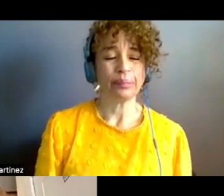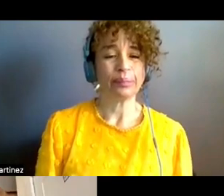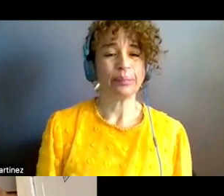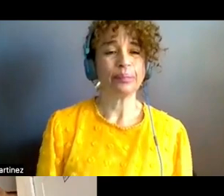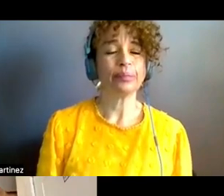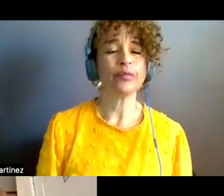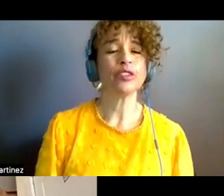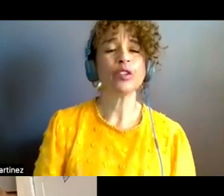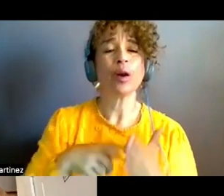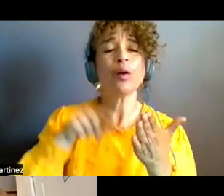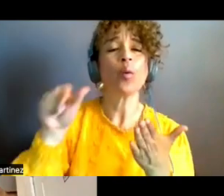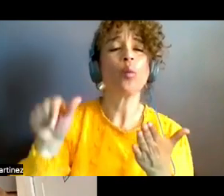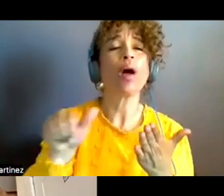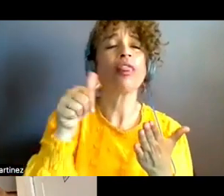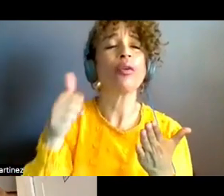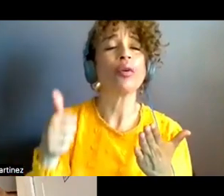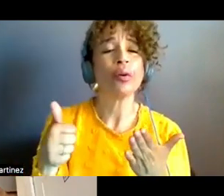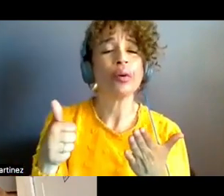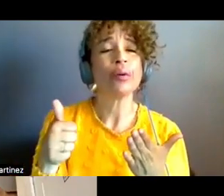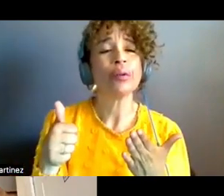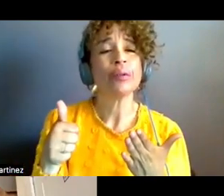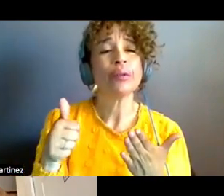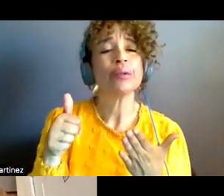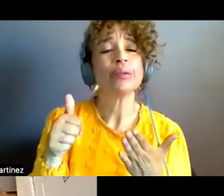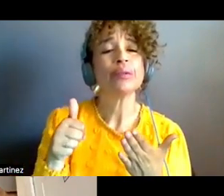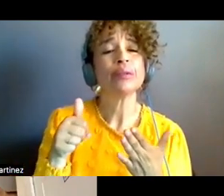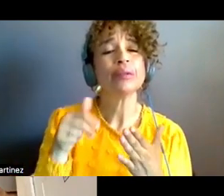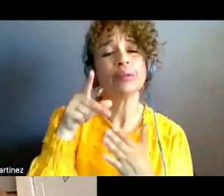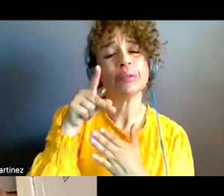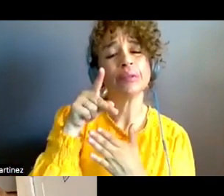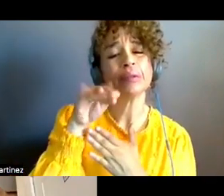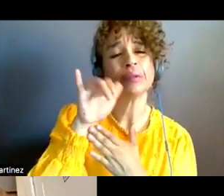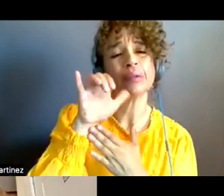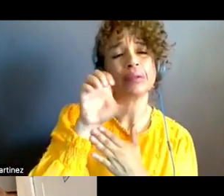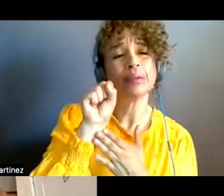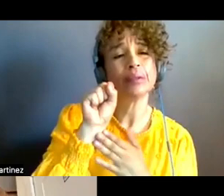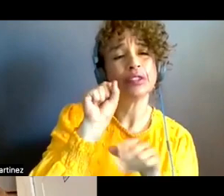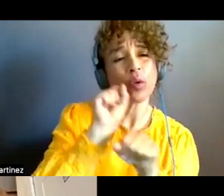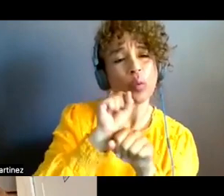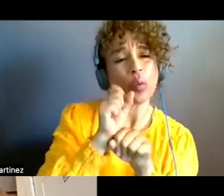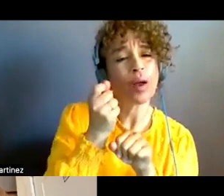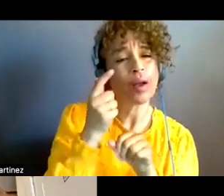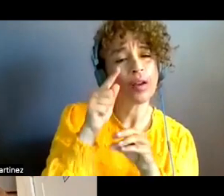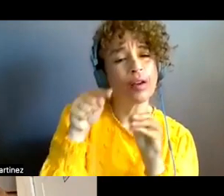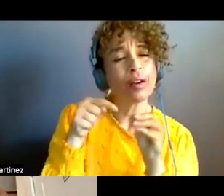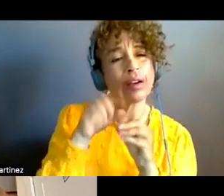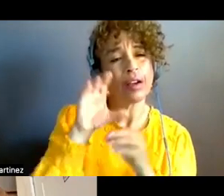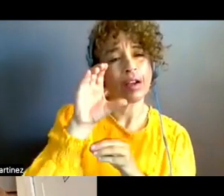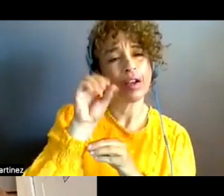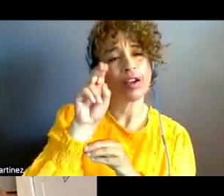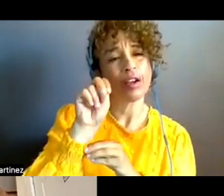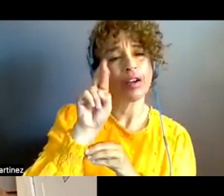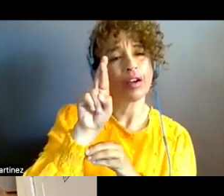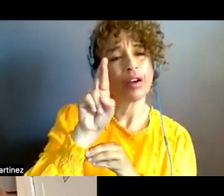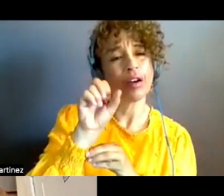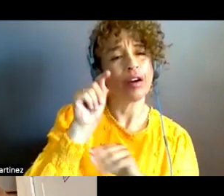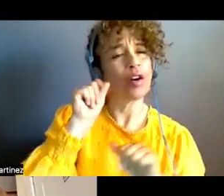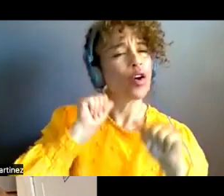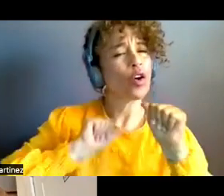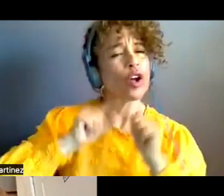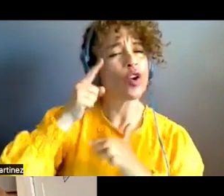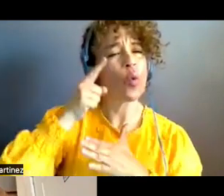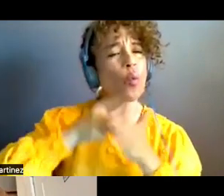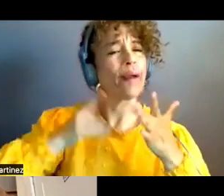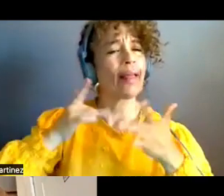Yeah. So what other, the pieces you're working on now and a little bit about this concert's coming up, what are the